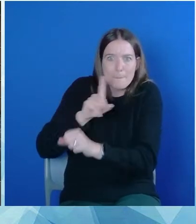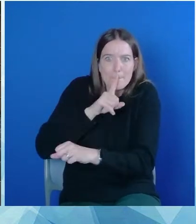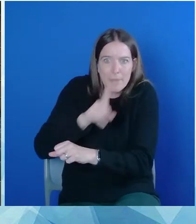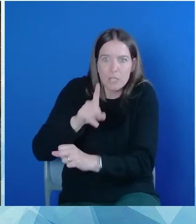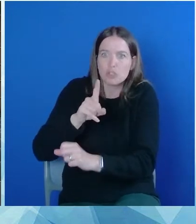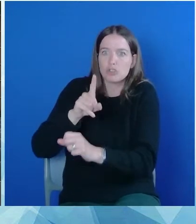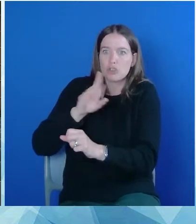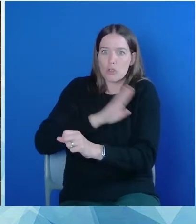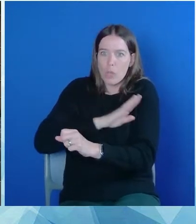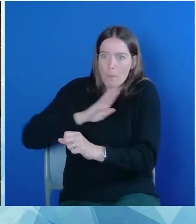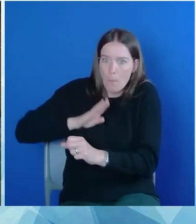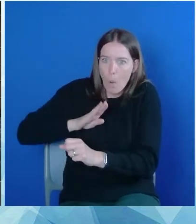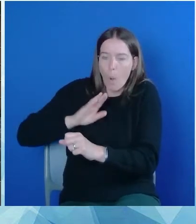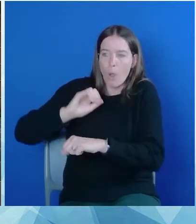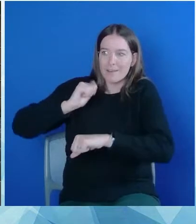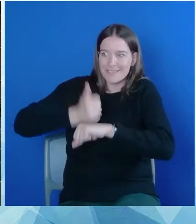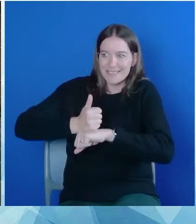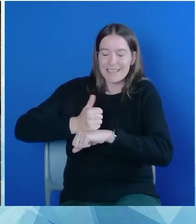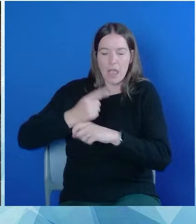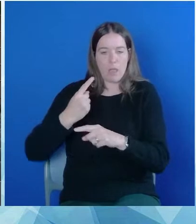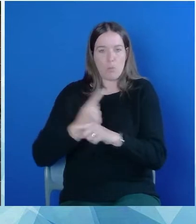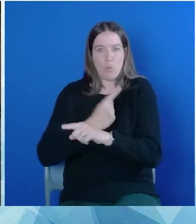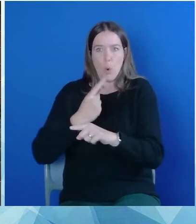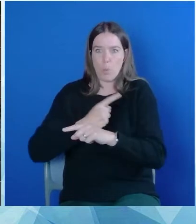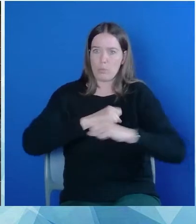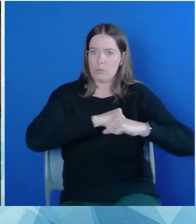is setting the appropriate guardrails.